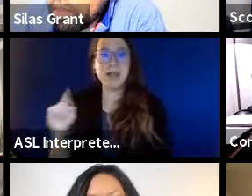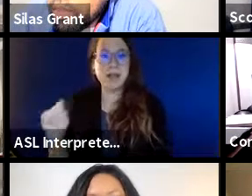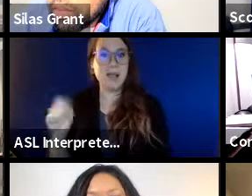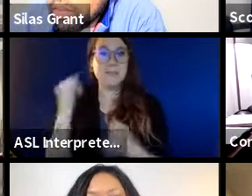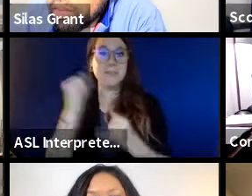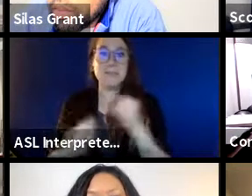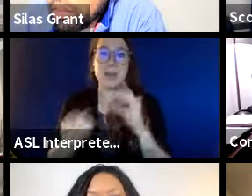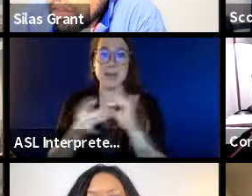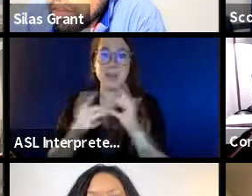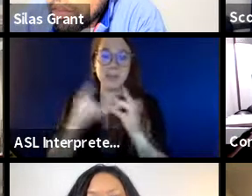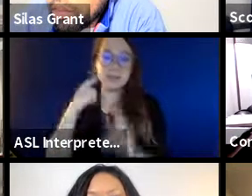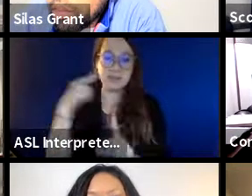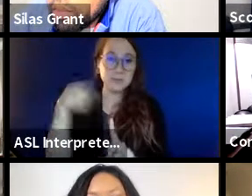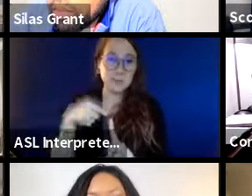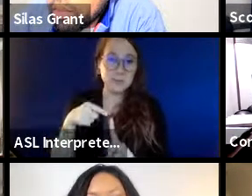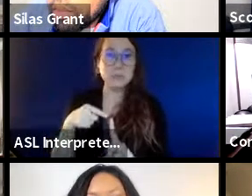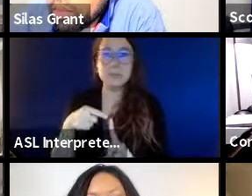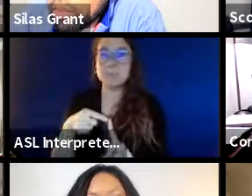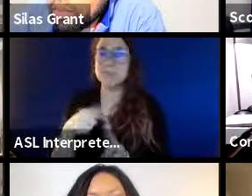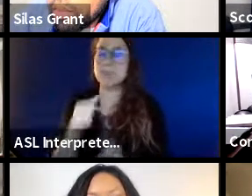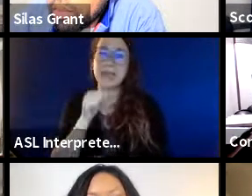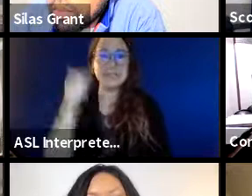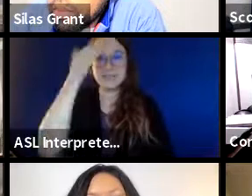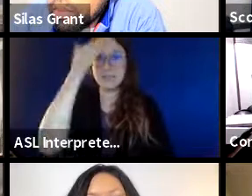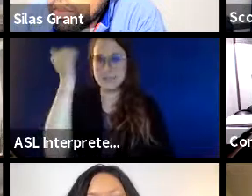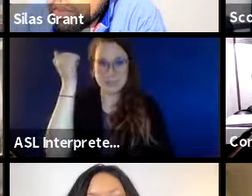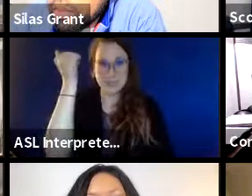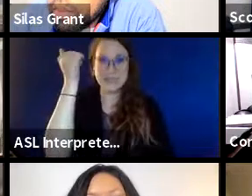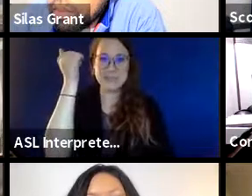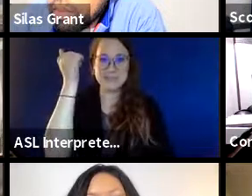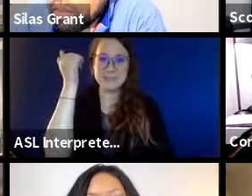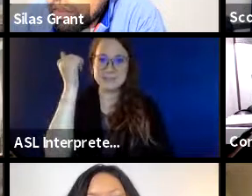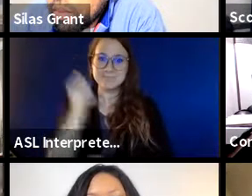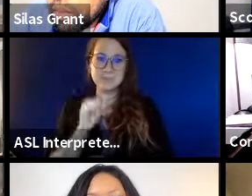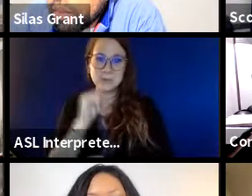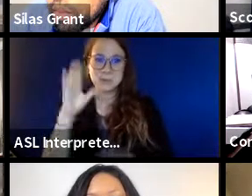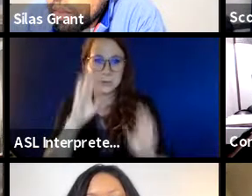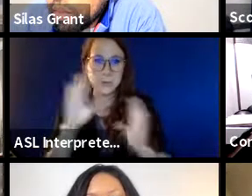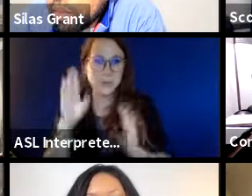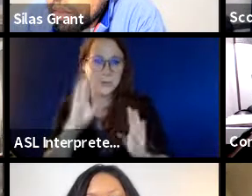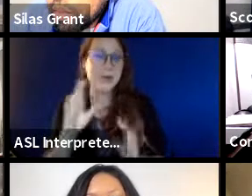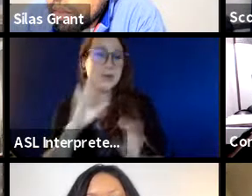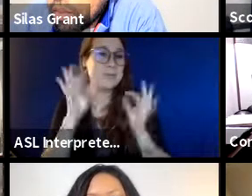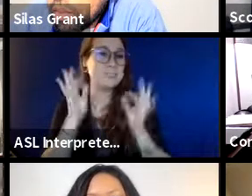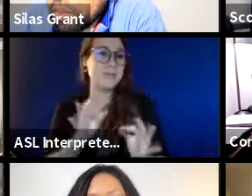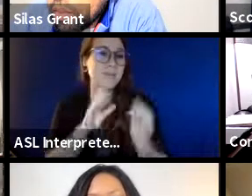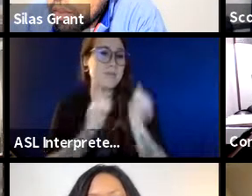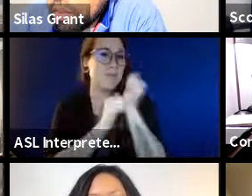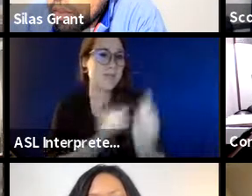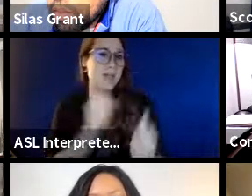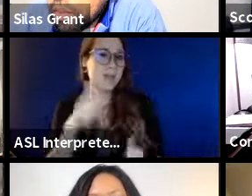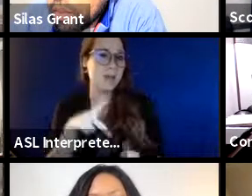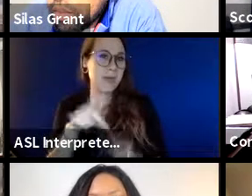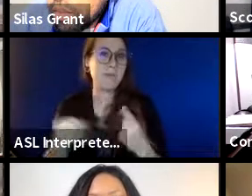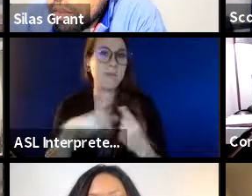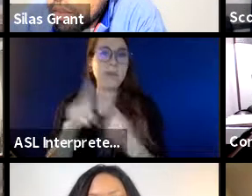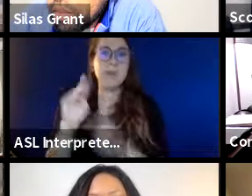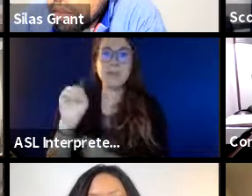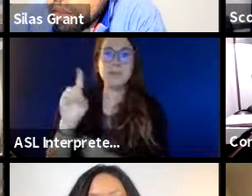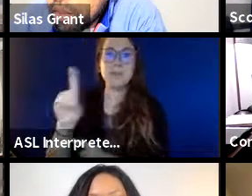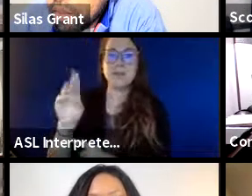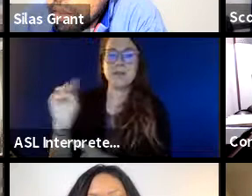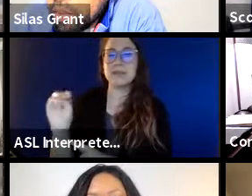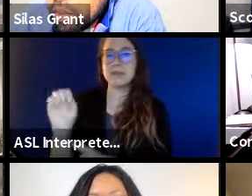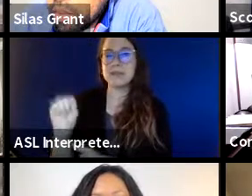you. I did not forget about you. And we're definitely going to follow up with you about that Maryland and M